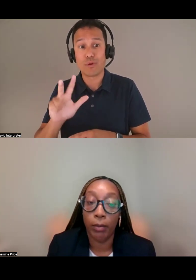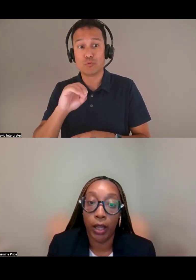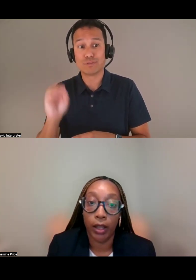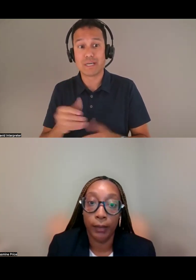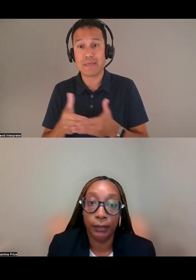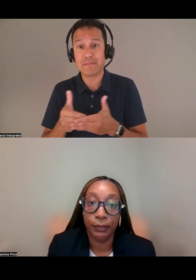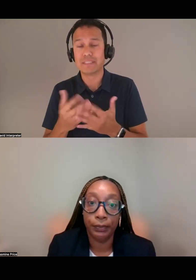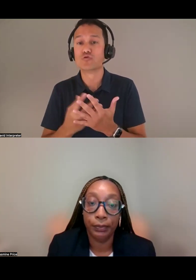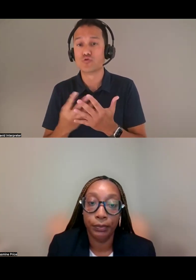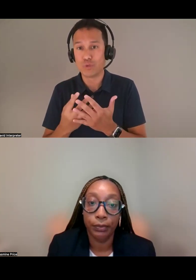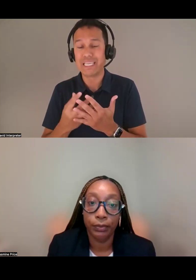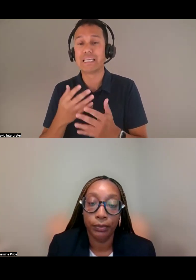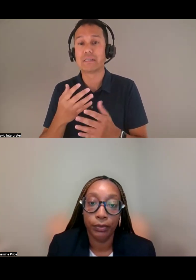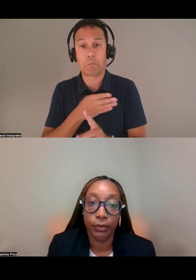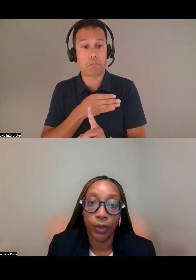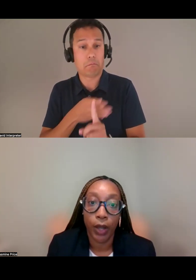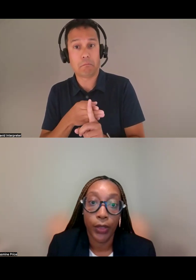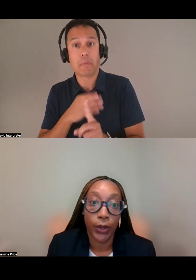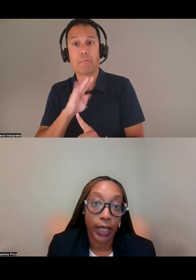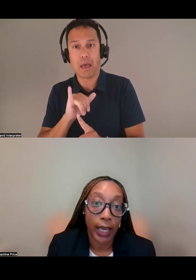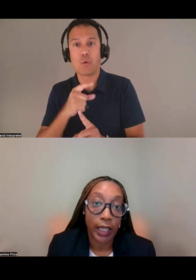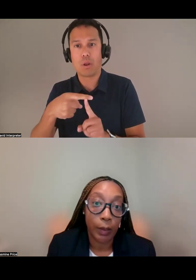by 1 month.